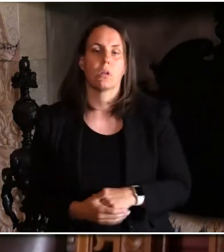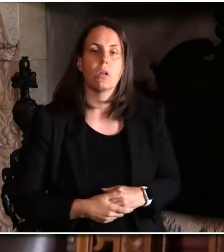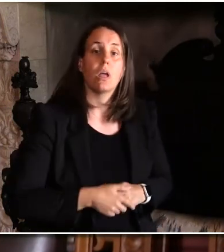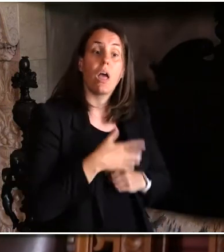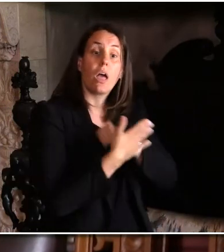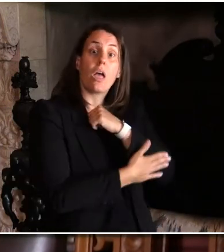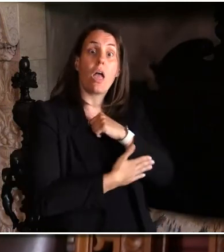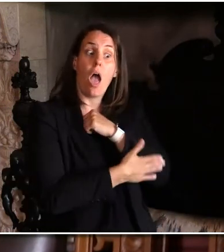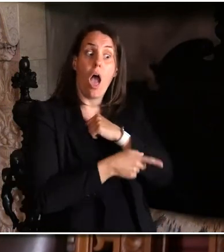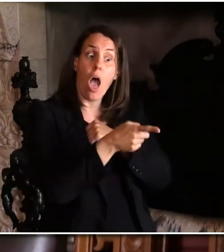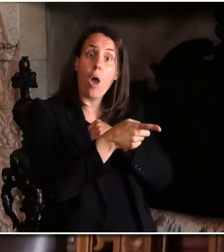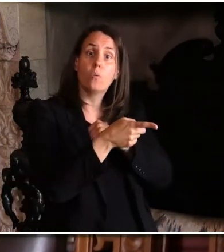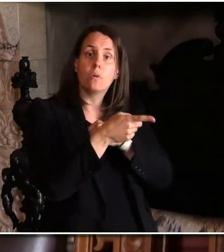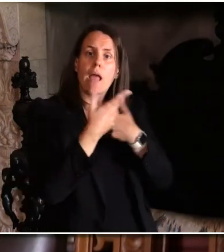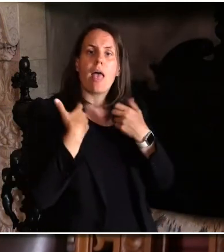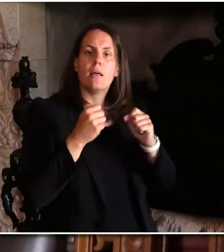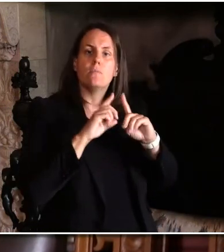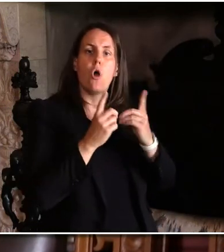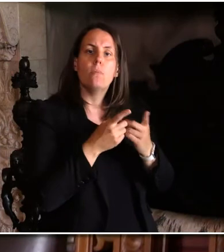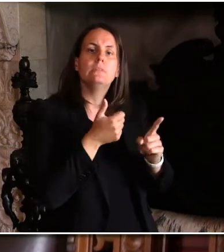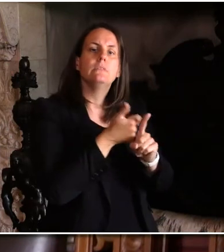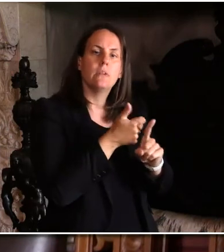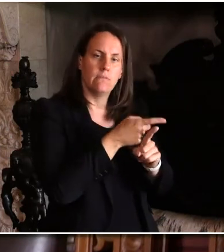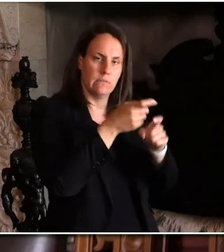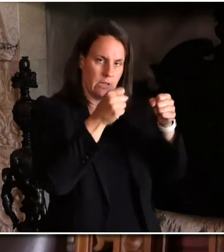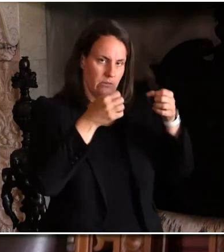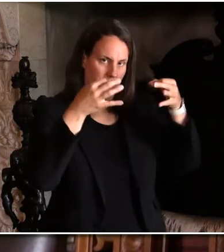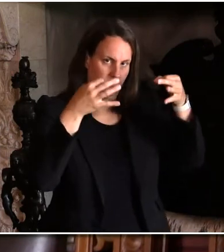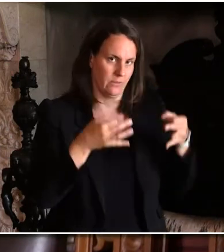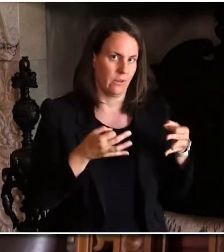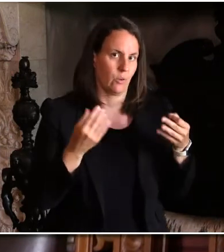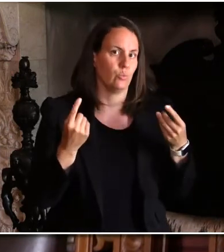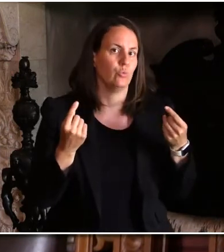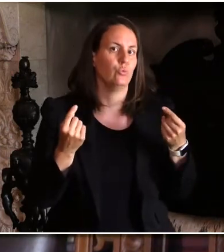And it's up to them to decide what works best on the ground.